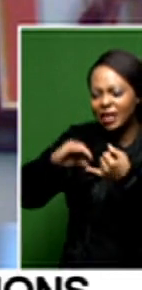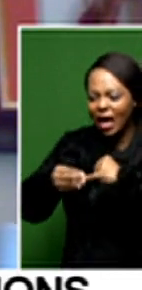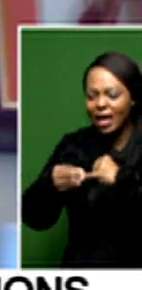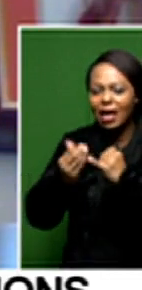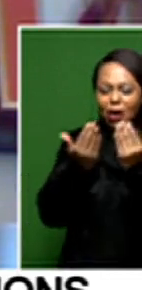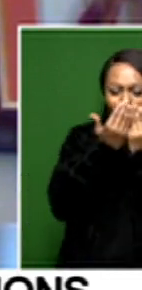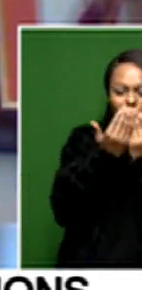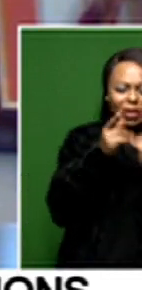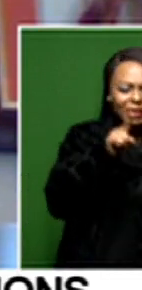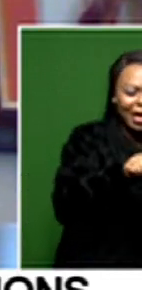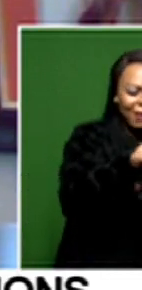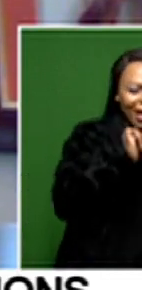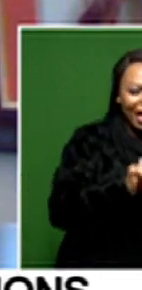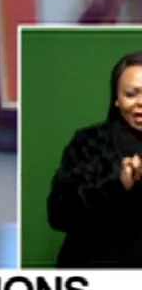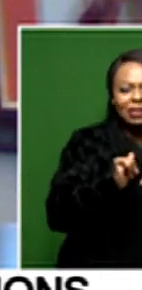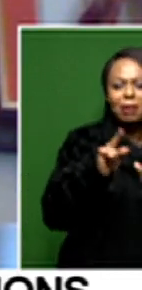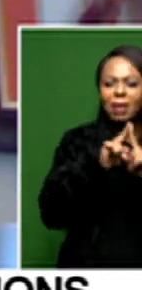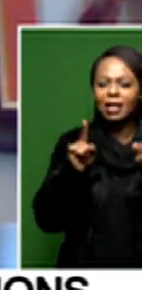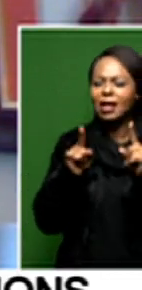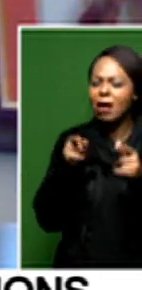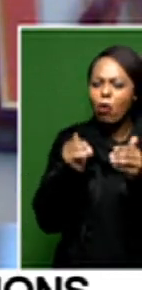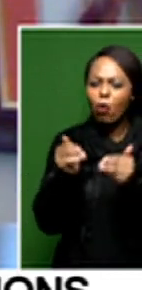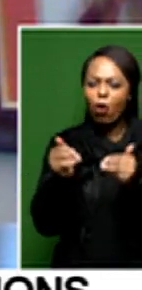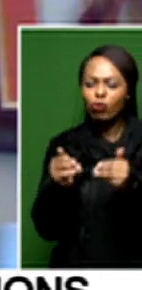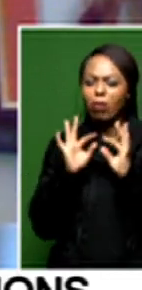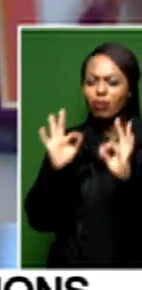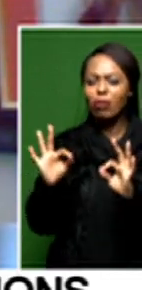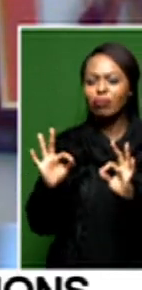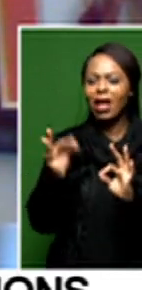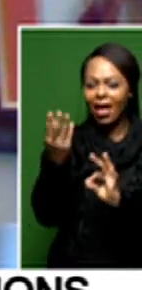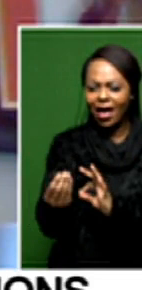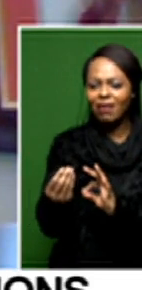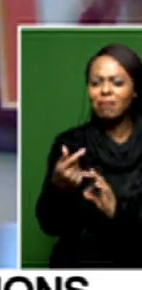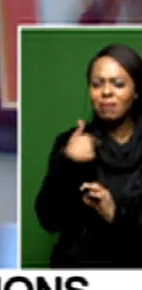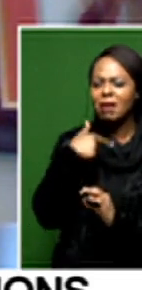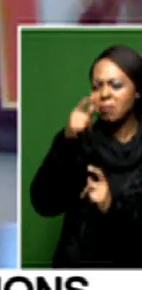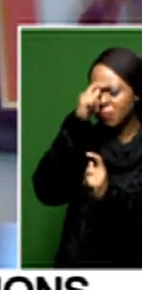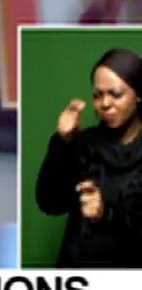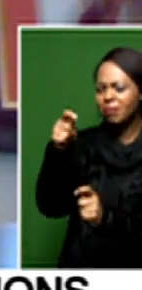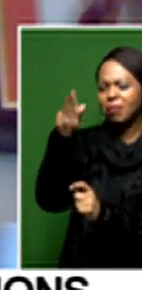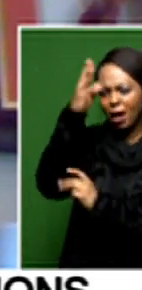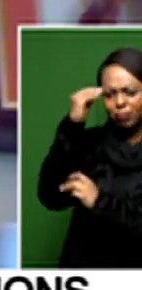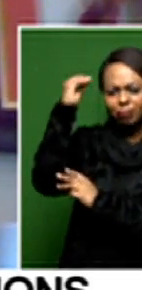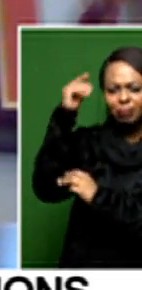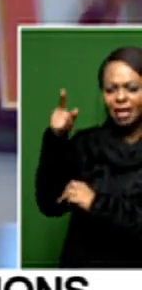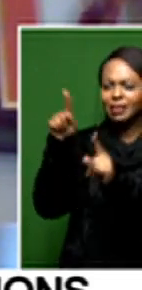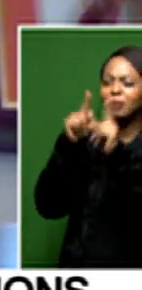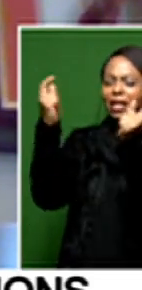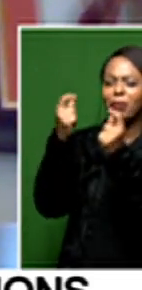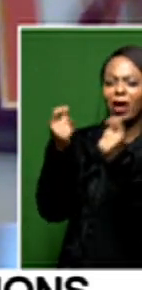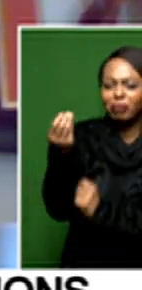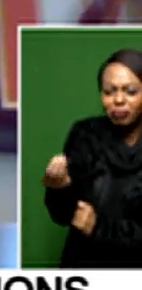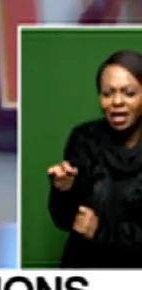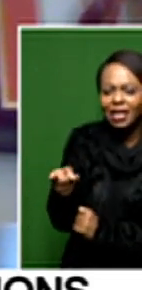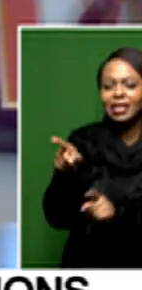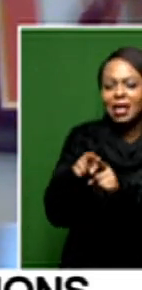managed to do it with so much ease. We felt it's important that we acknowledge them and celebrate them as well. And then we have two